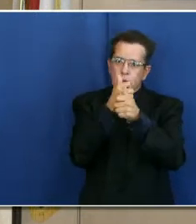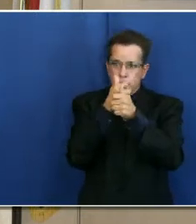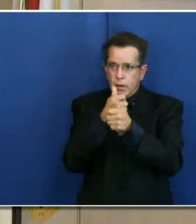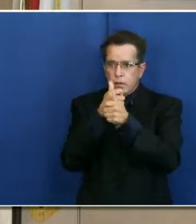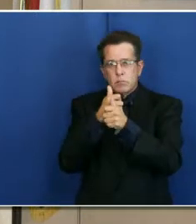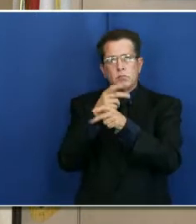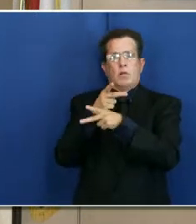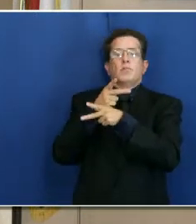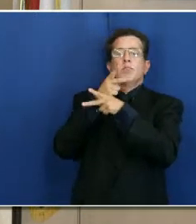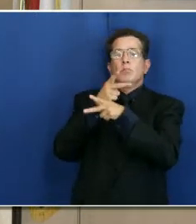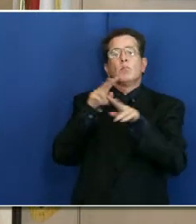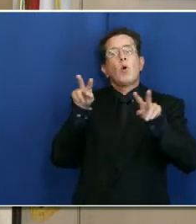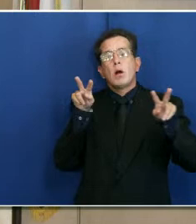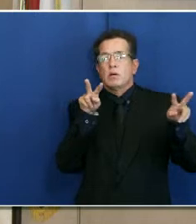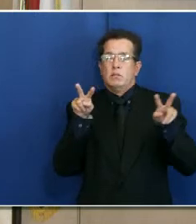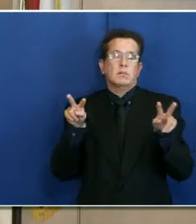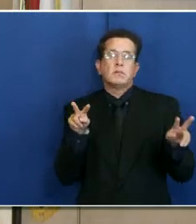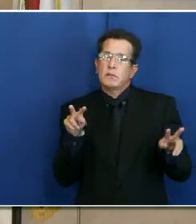mid-July. Thank you.